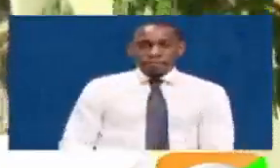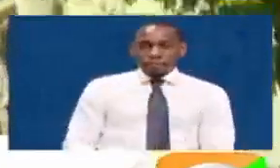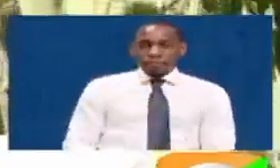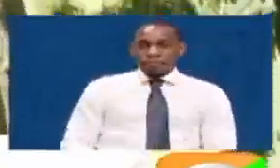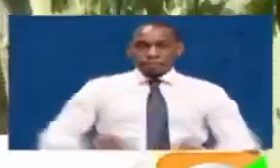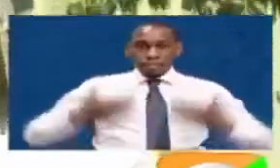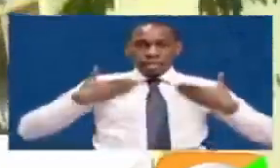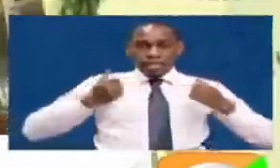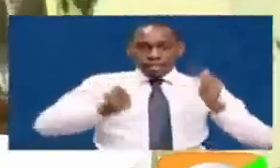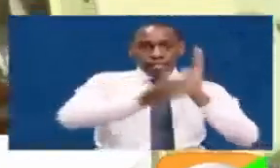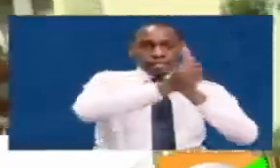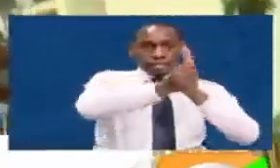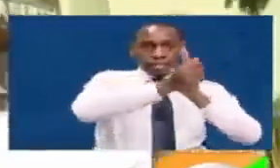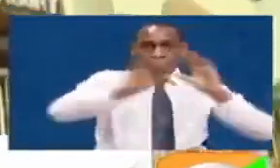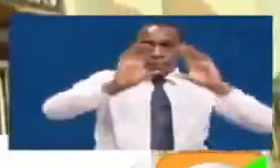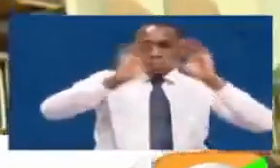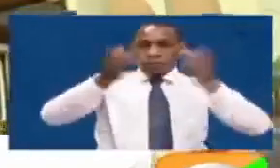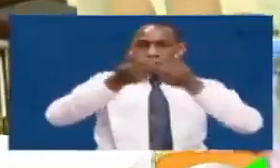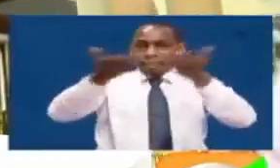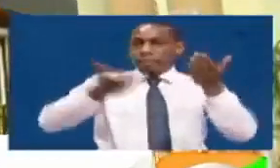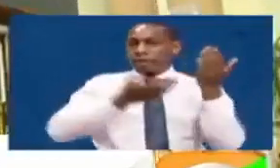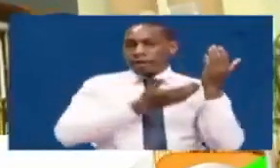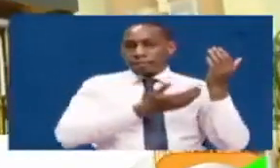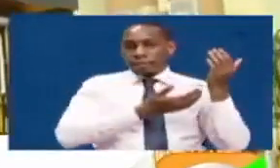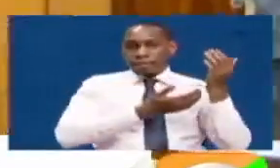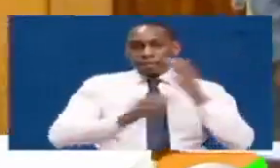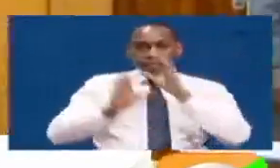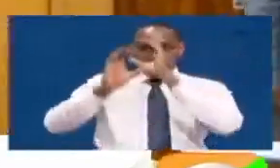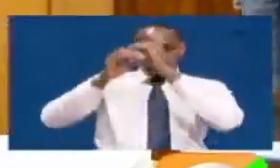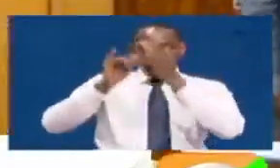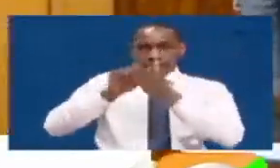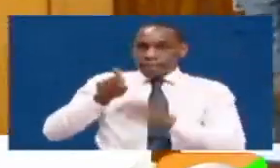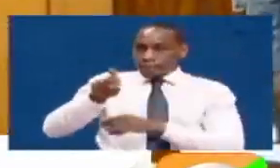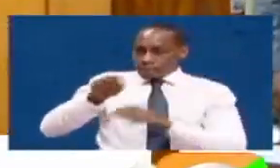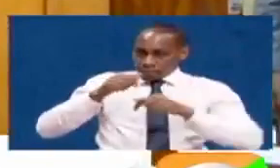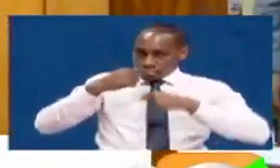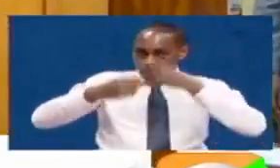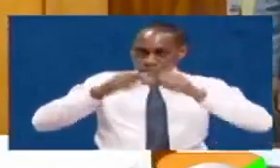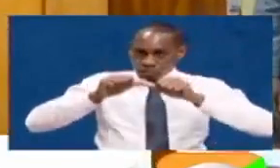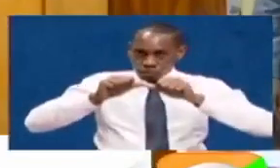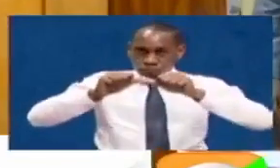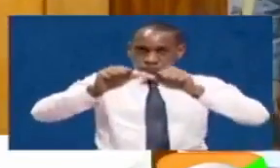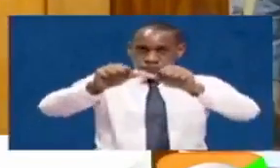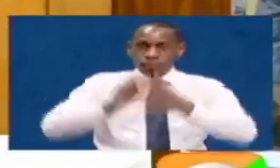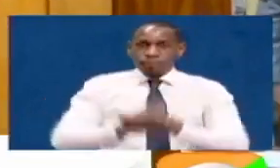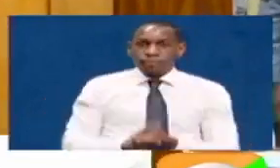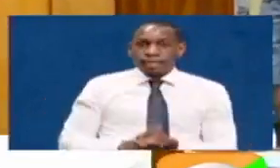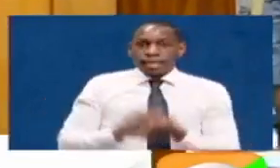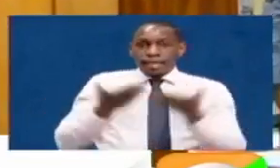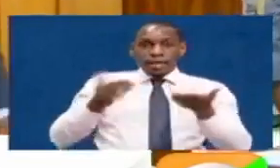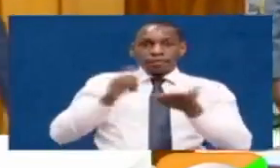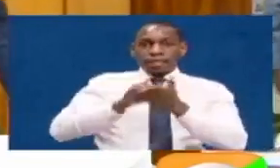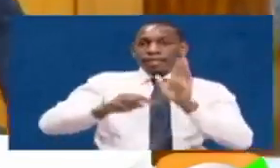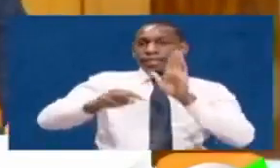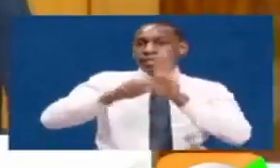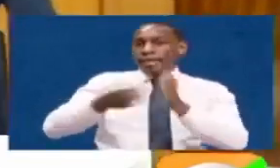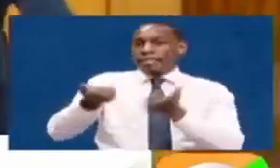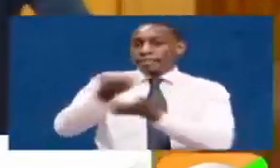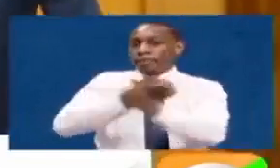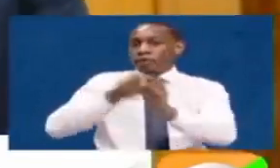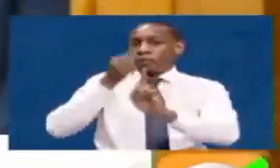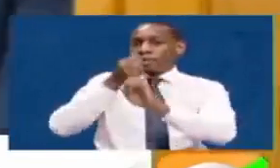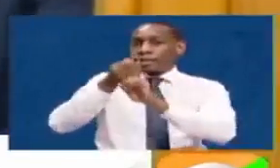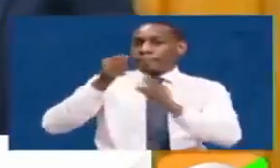With health experts world over predicting that the coronavirus is here to stay. This is the report. It appears the negative